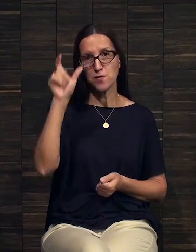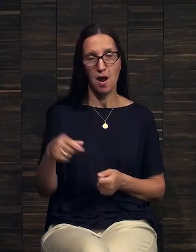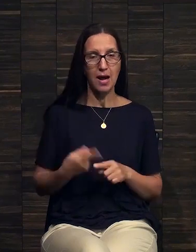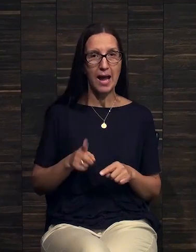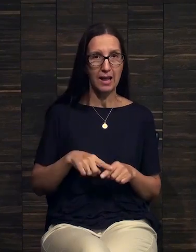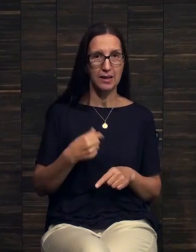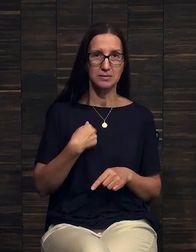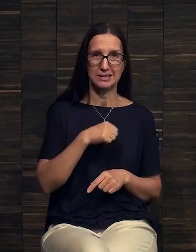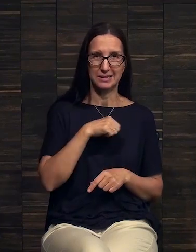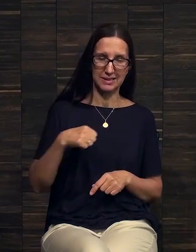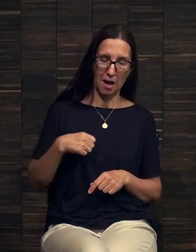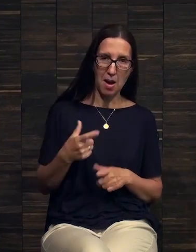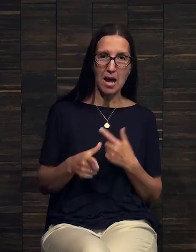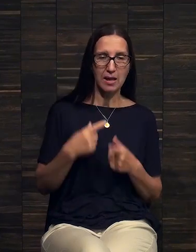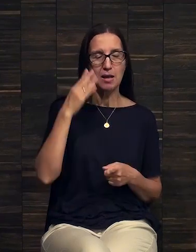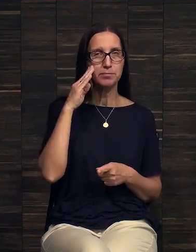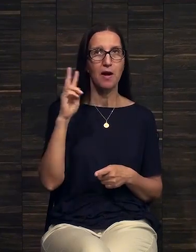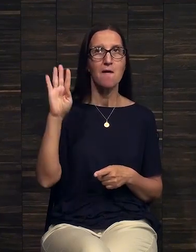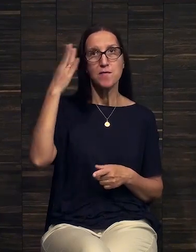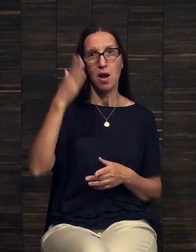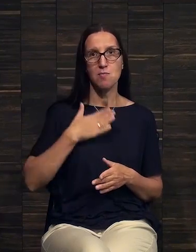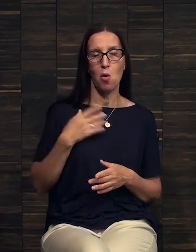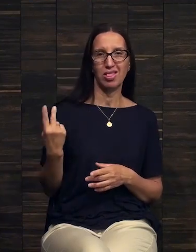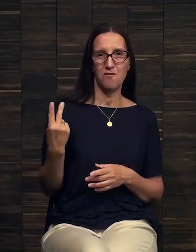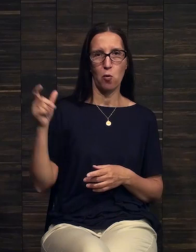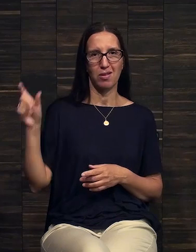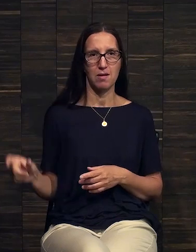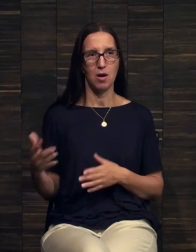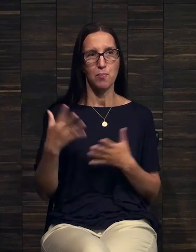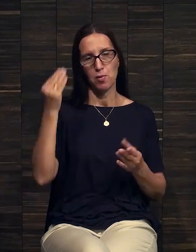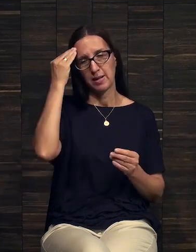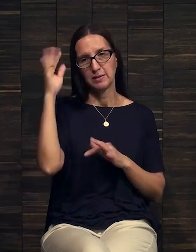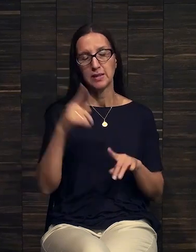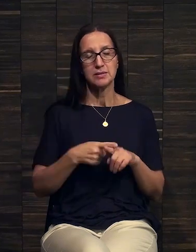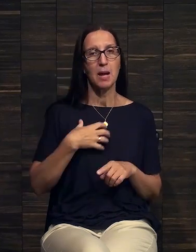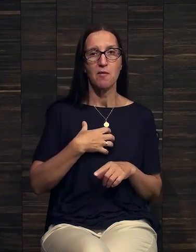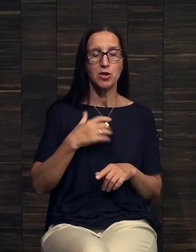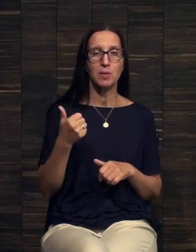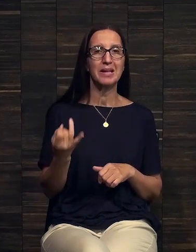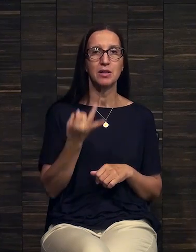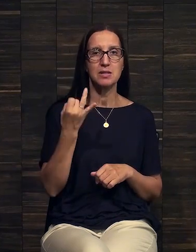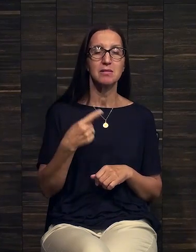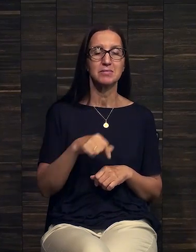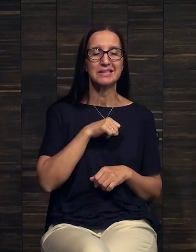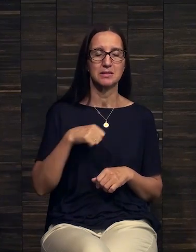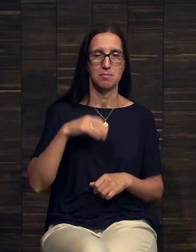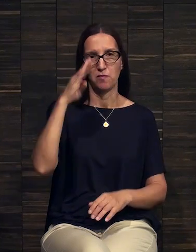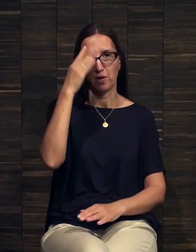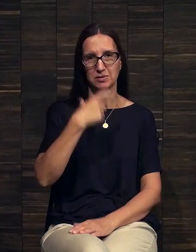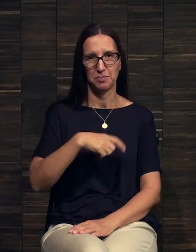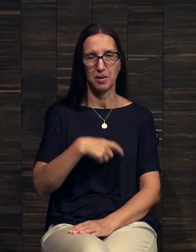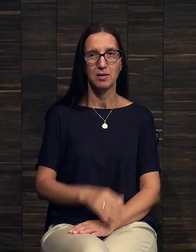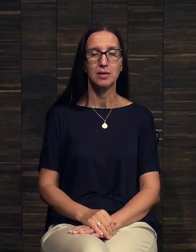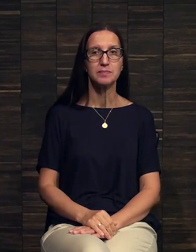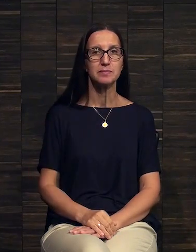themselves. So the enemy is yourself, double. So yourself is your enemy. The most